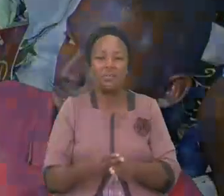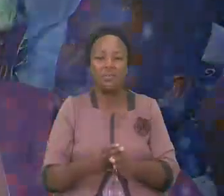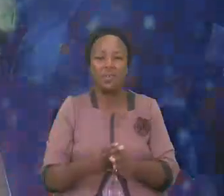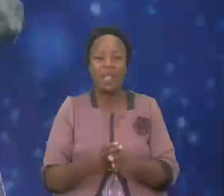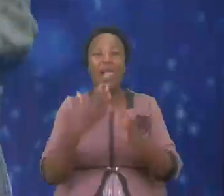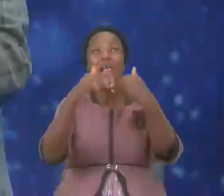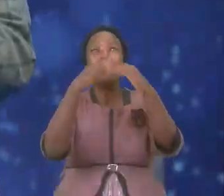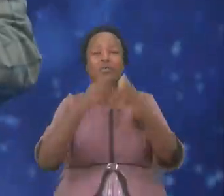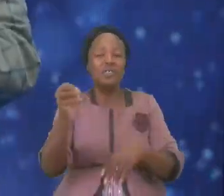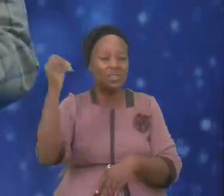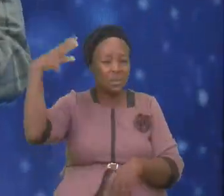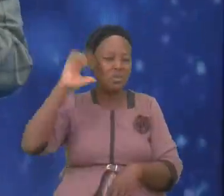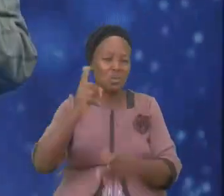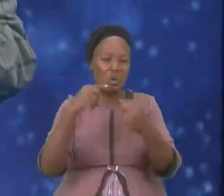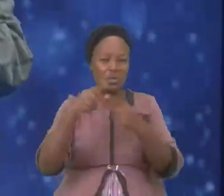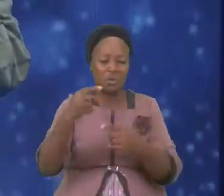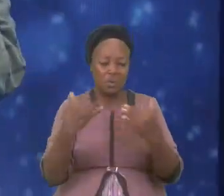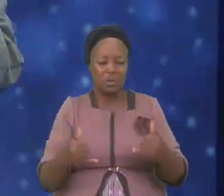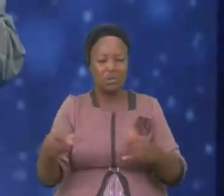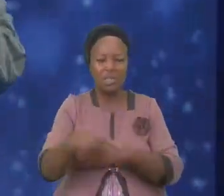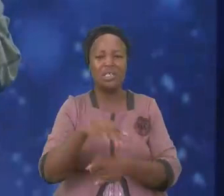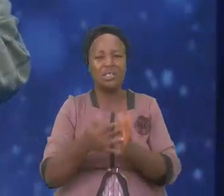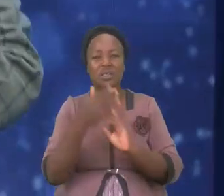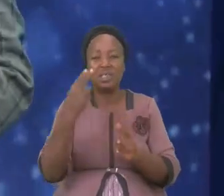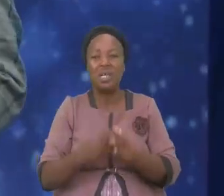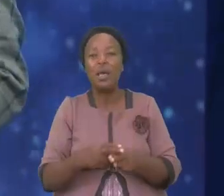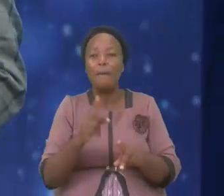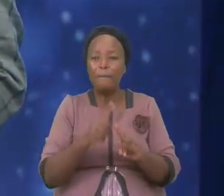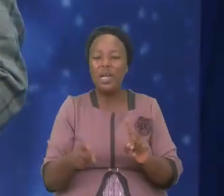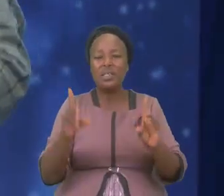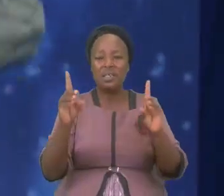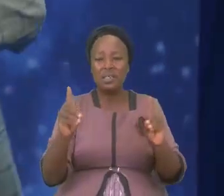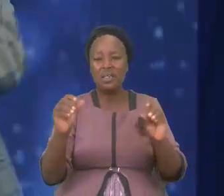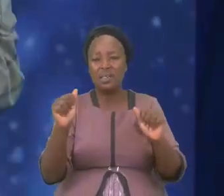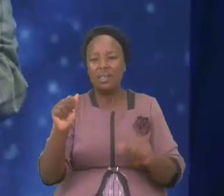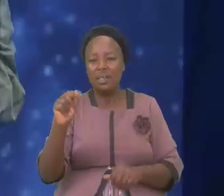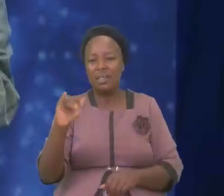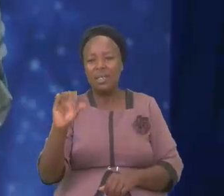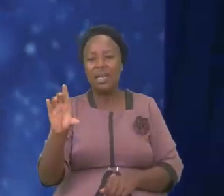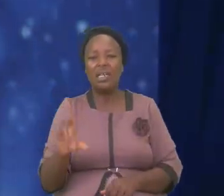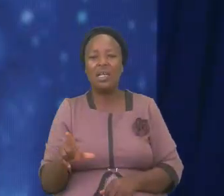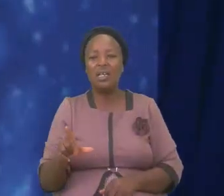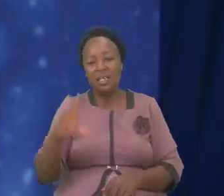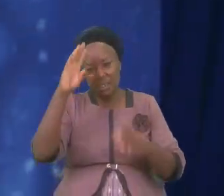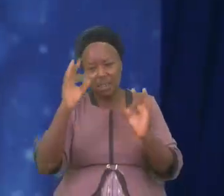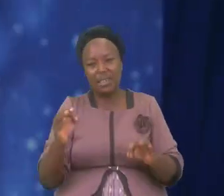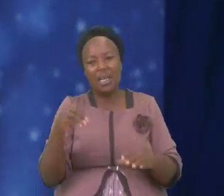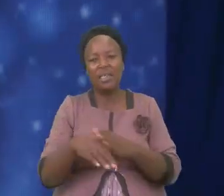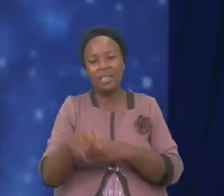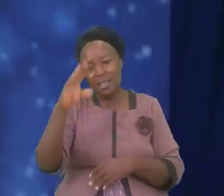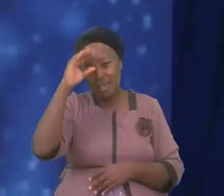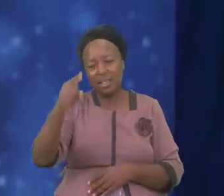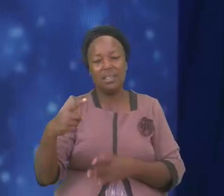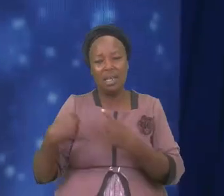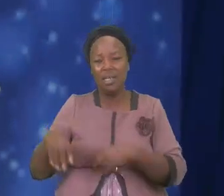heart that he would not defile himself with the portion of the king's